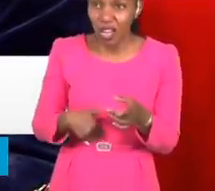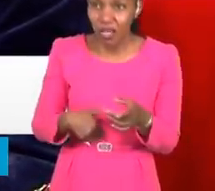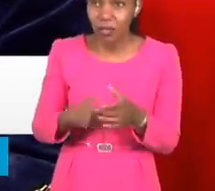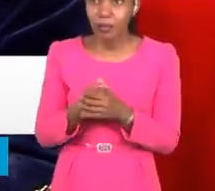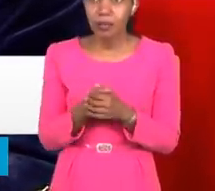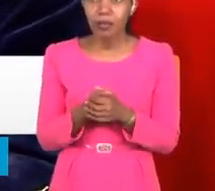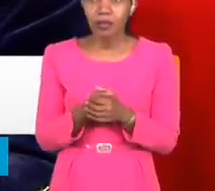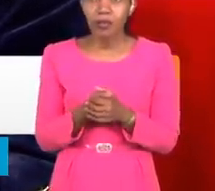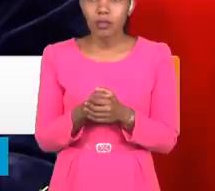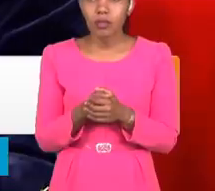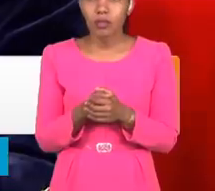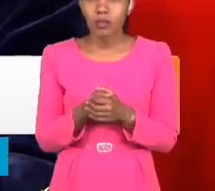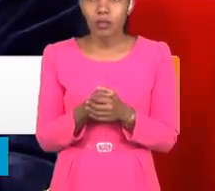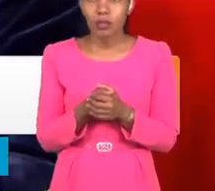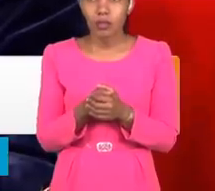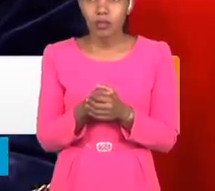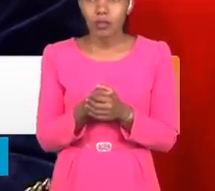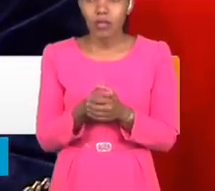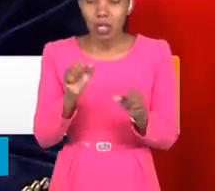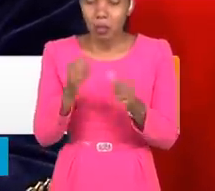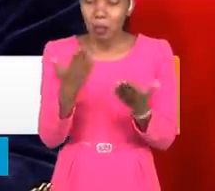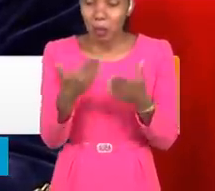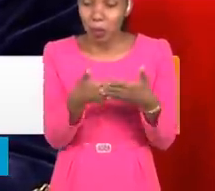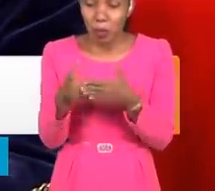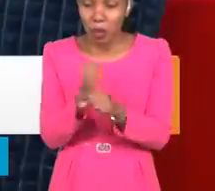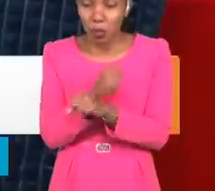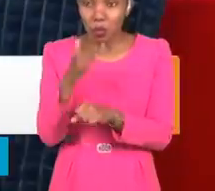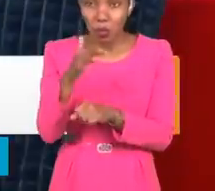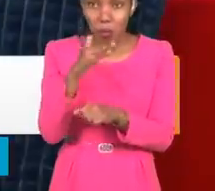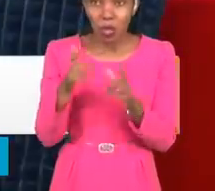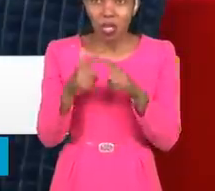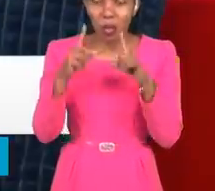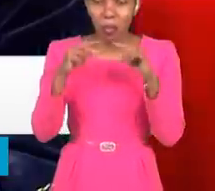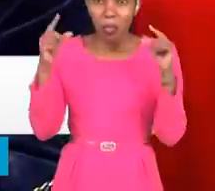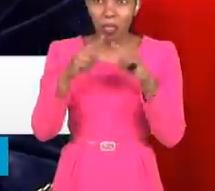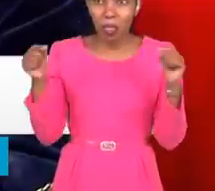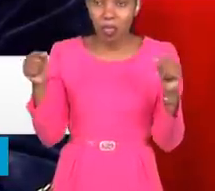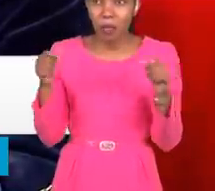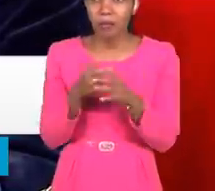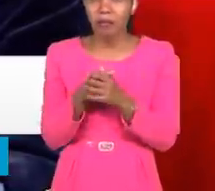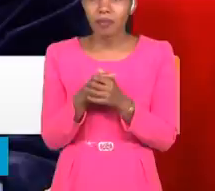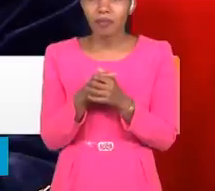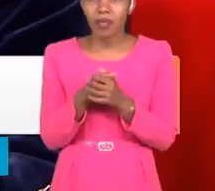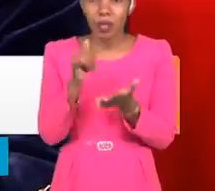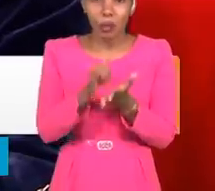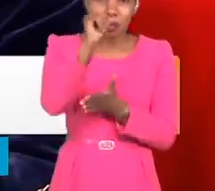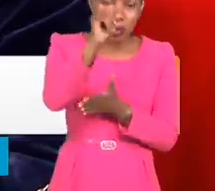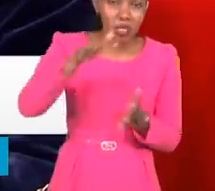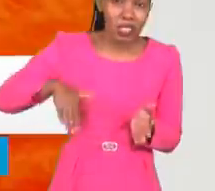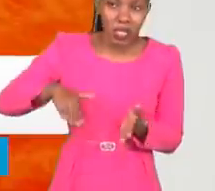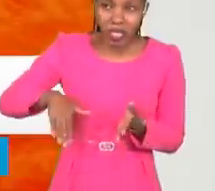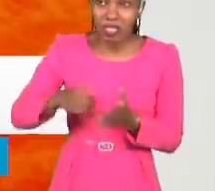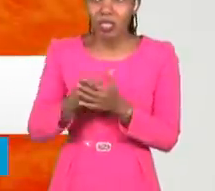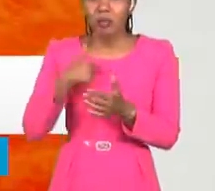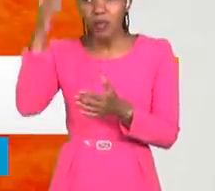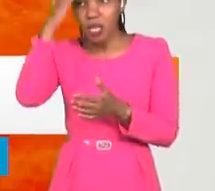talk. They can't even talk at that point. You put the caption. Yeah, caption, kid is hungry. The flight has delayed. Yeah,